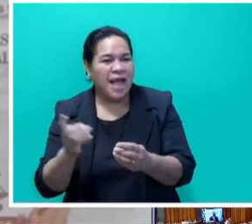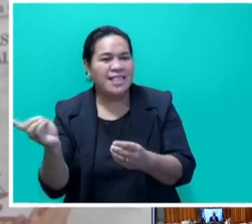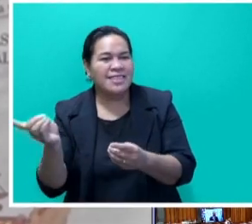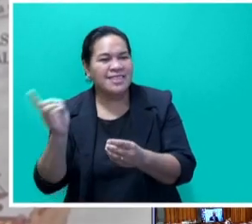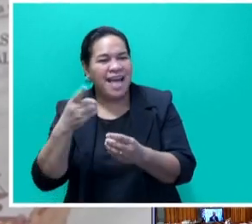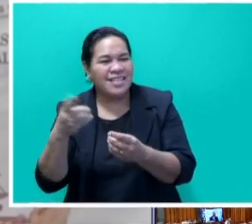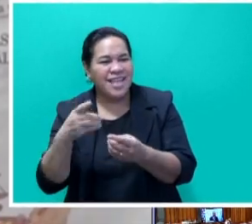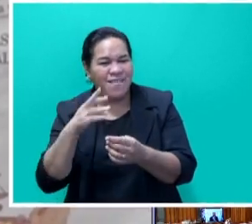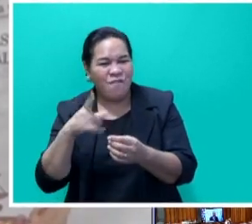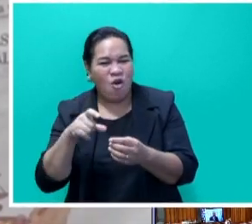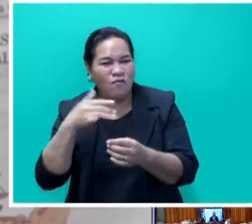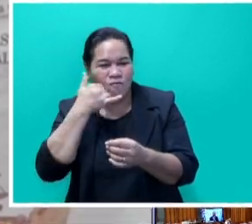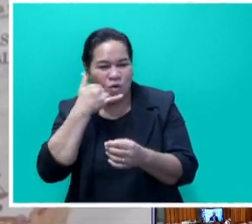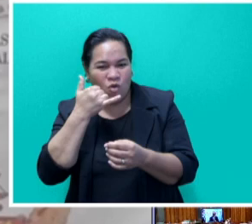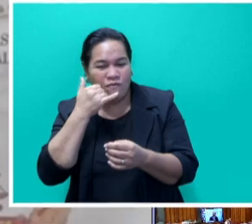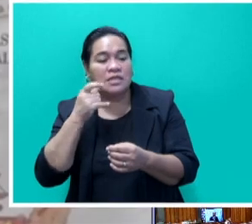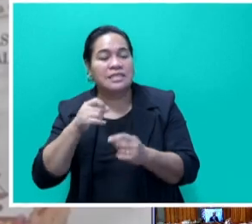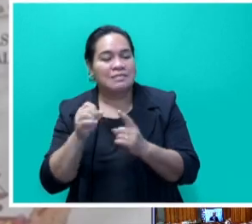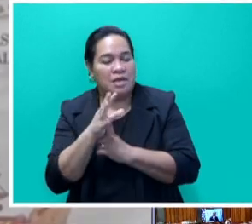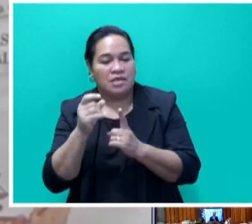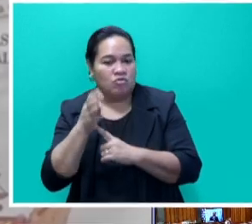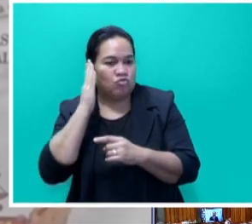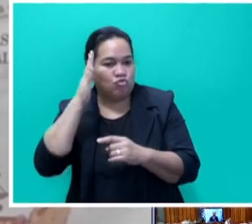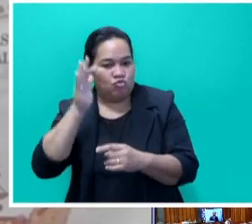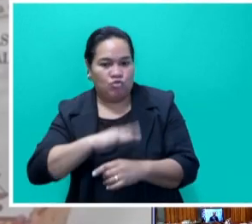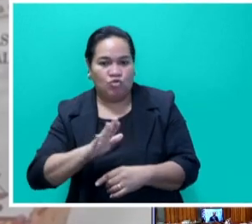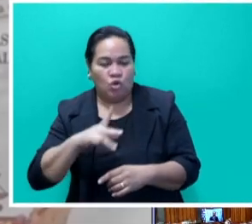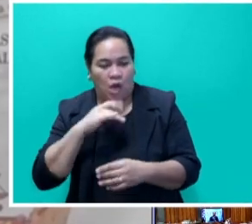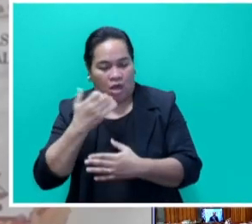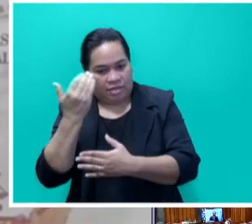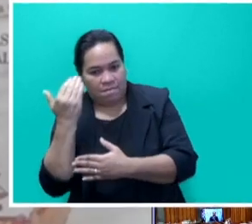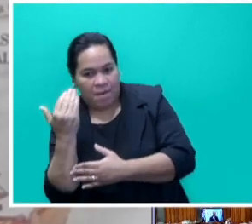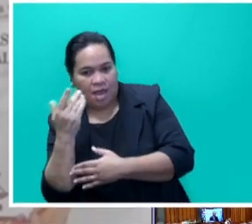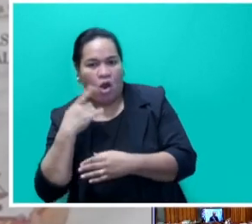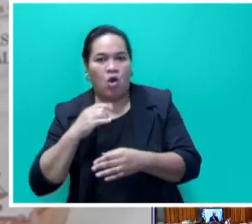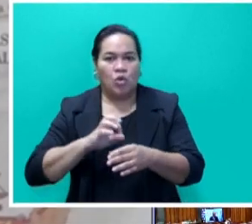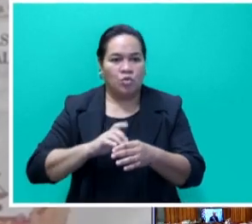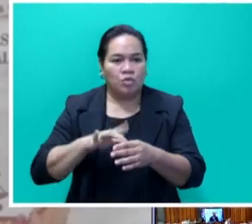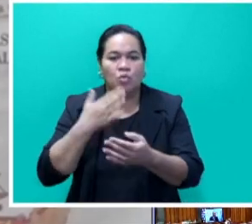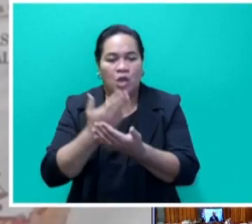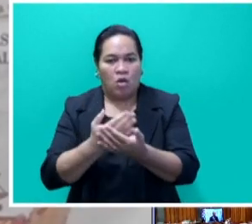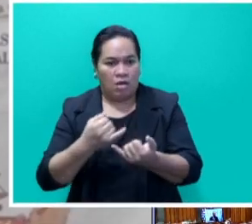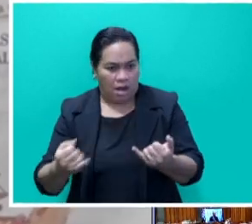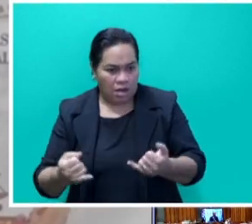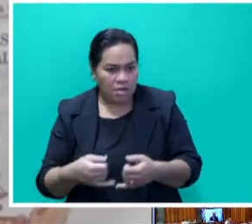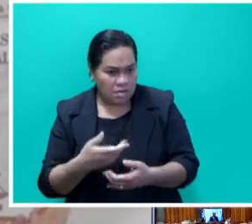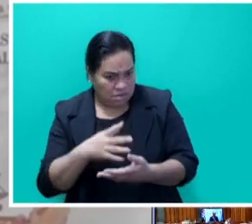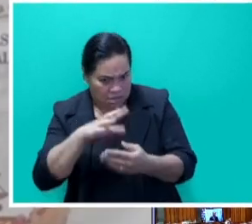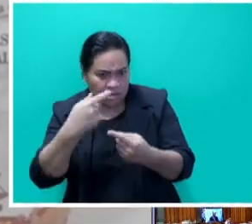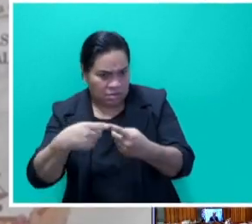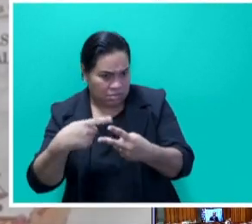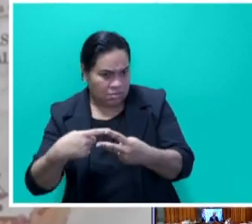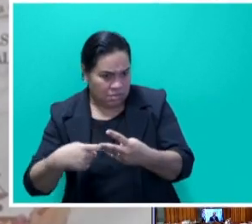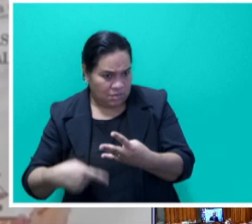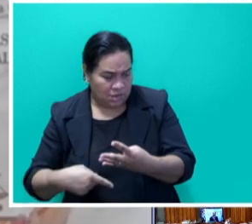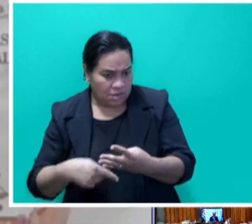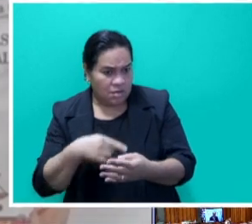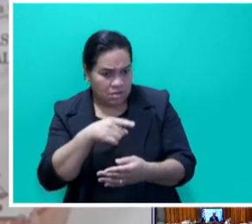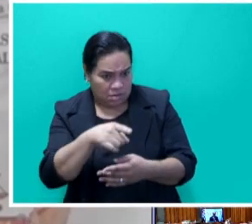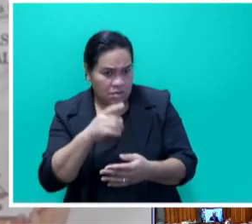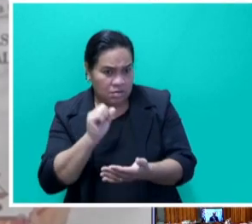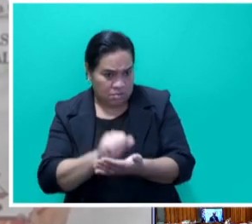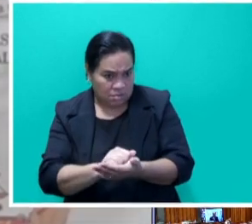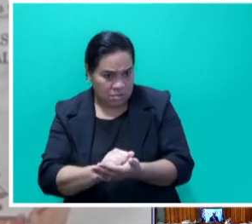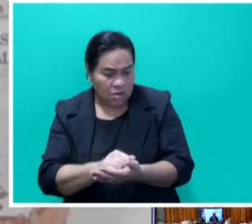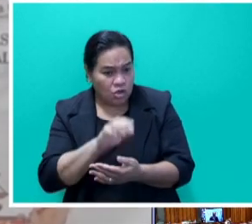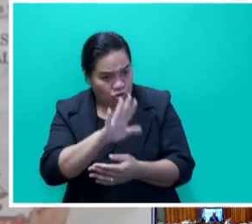whose schoolwork at this time is so dependent on computers and being online? Is this official SODELPA doctrine? Is this